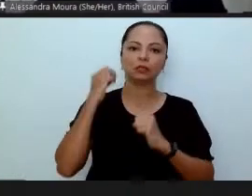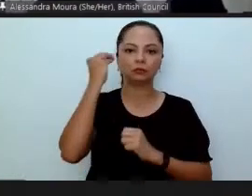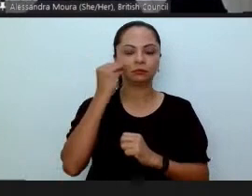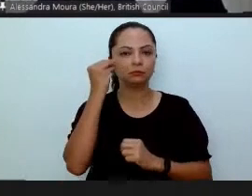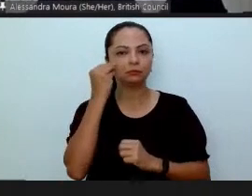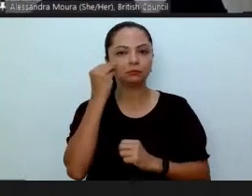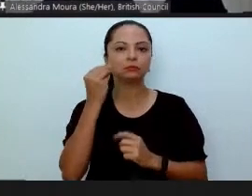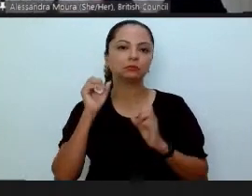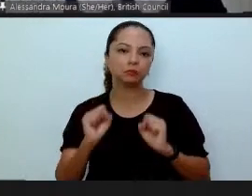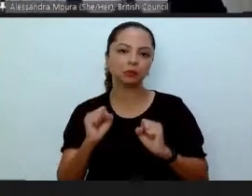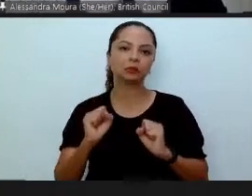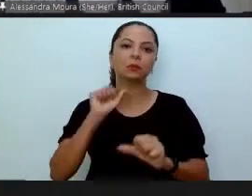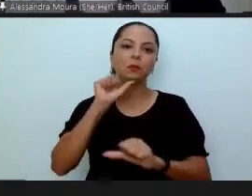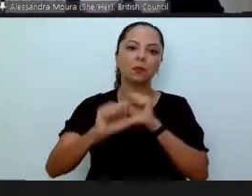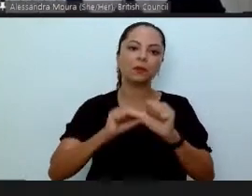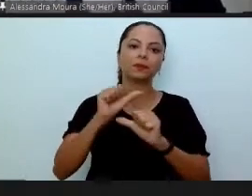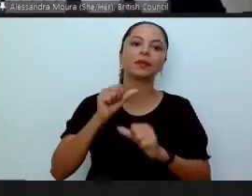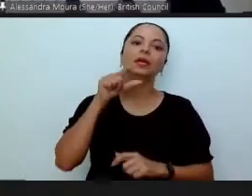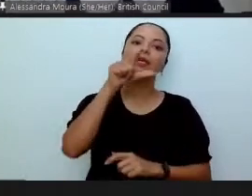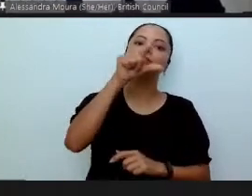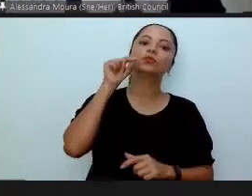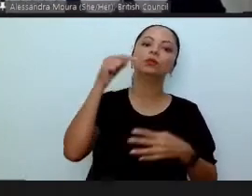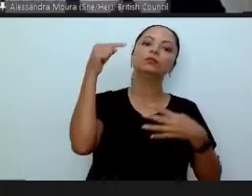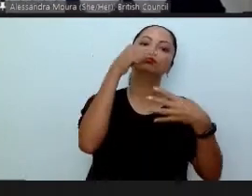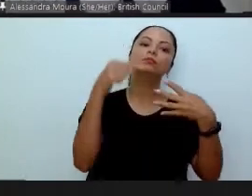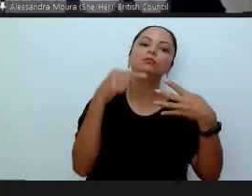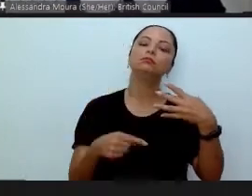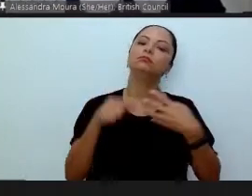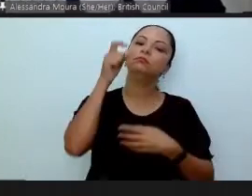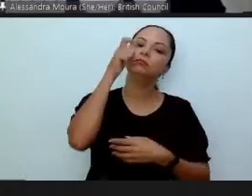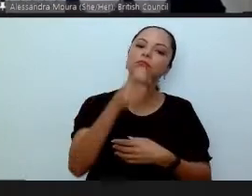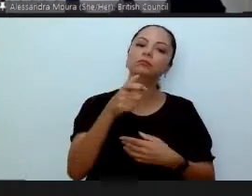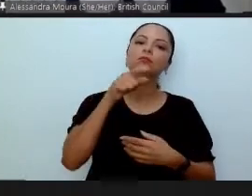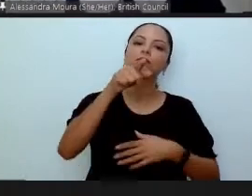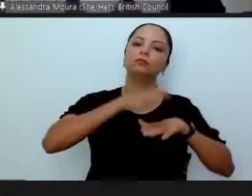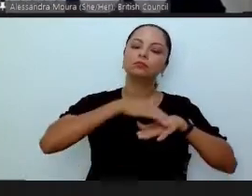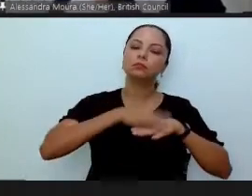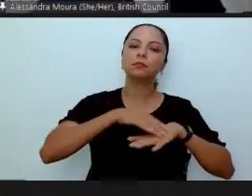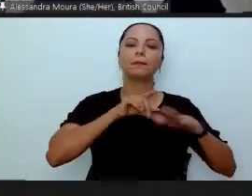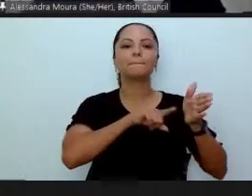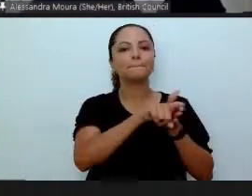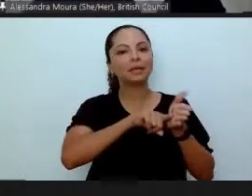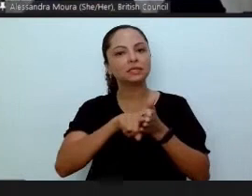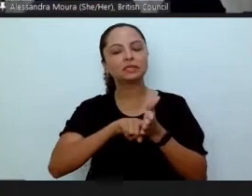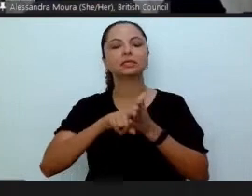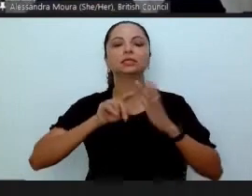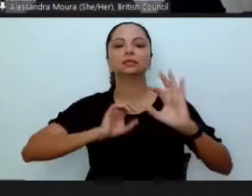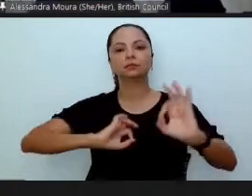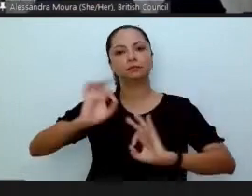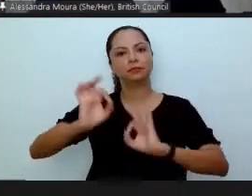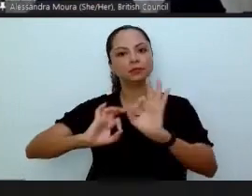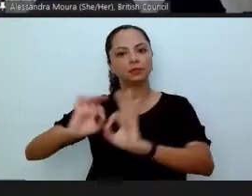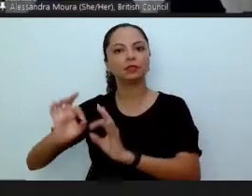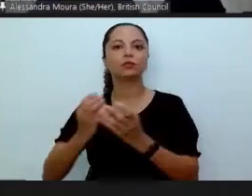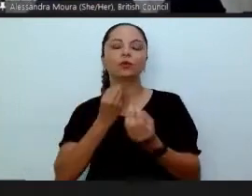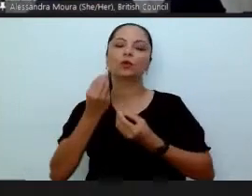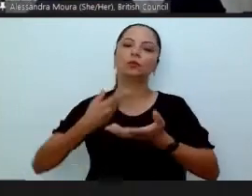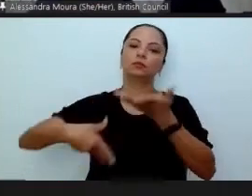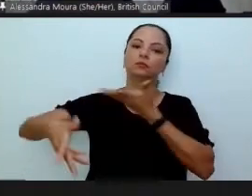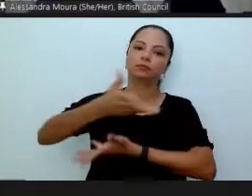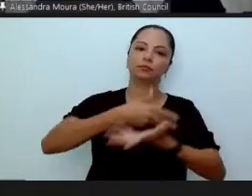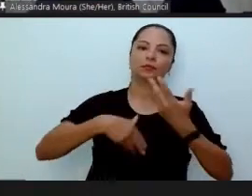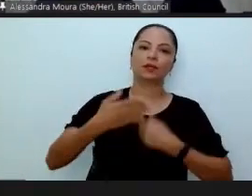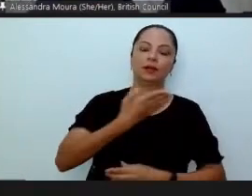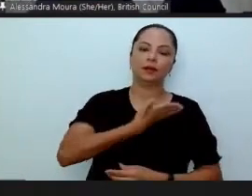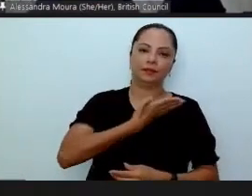that interests you, do some research and plan what you want to say to your colleagues, give teachers ideas for activities to use